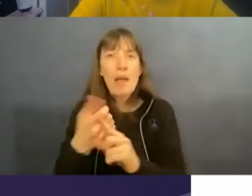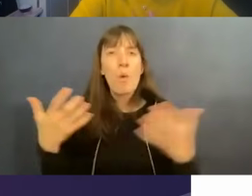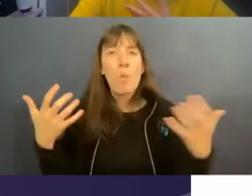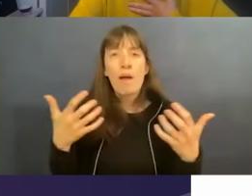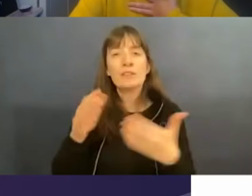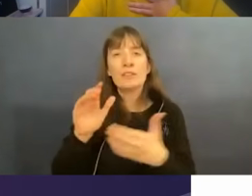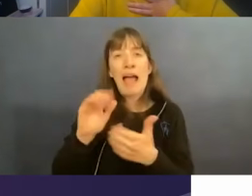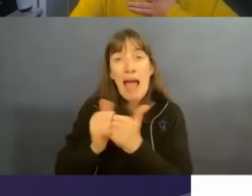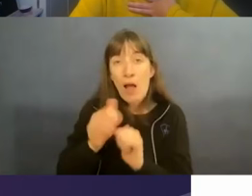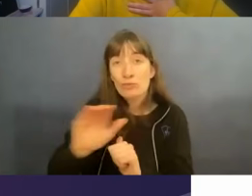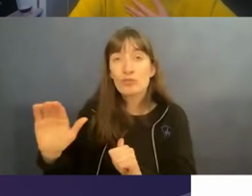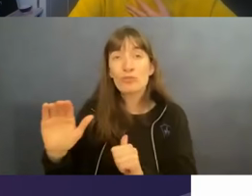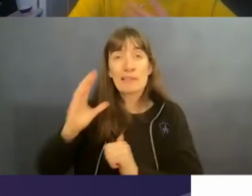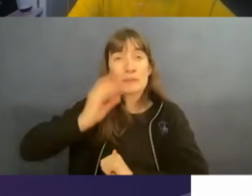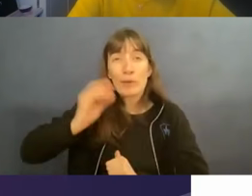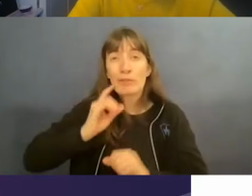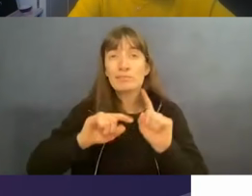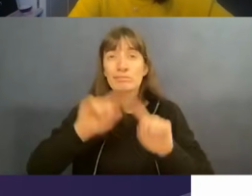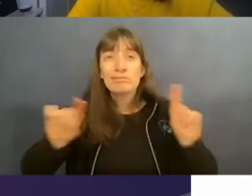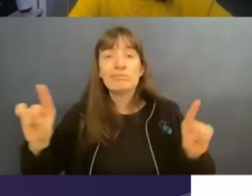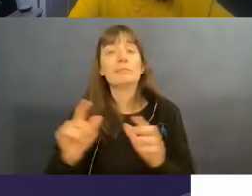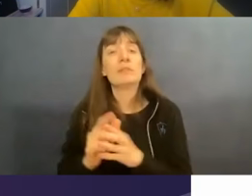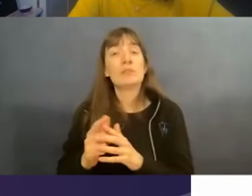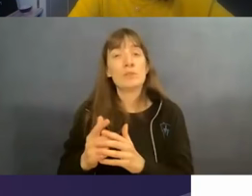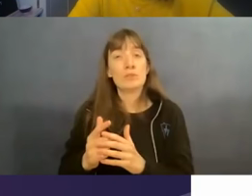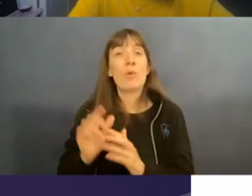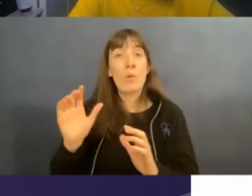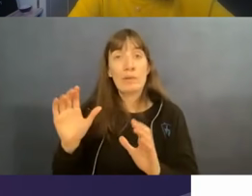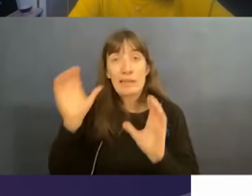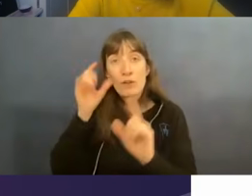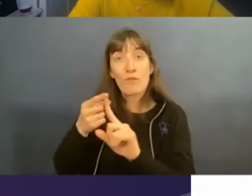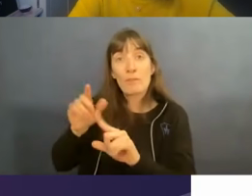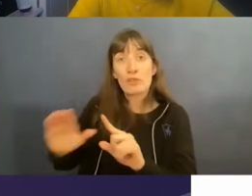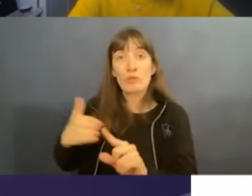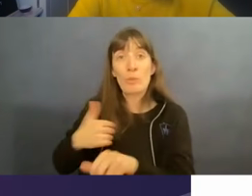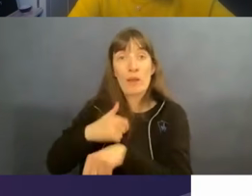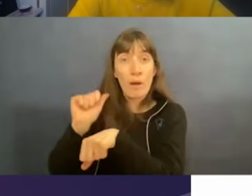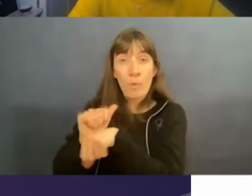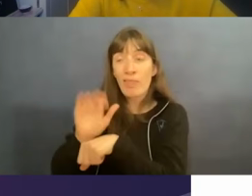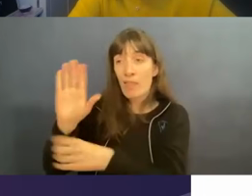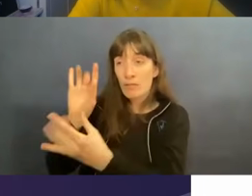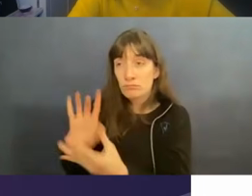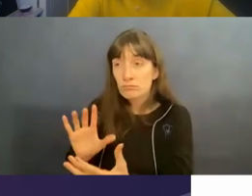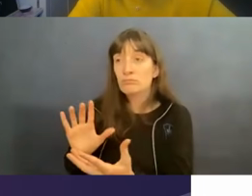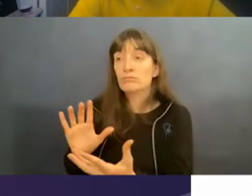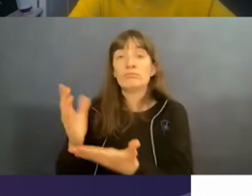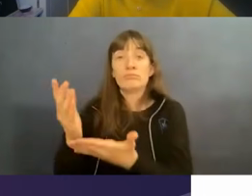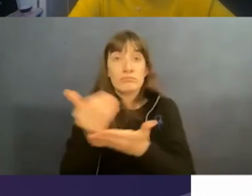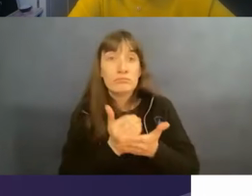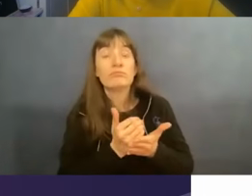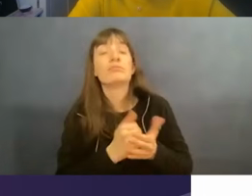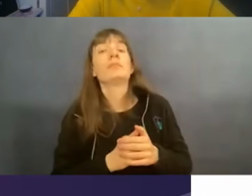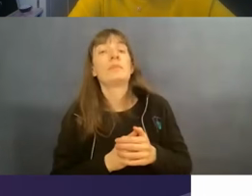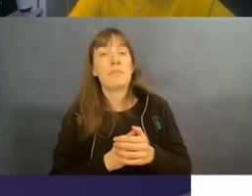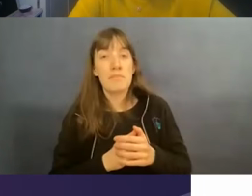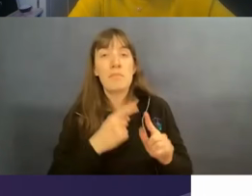experiencing it, and what we hear directly from the children that we work at Women's Advocates, and also in community and collaboration